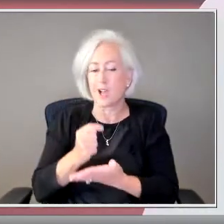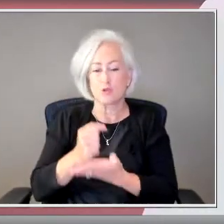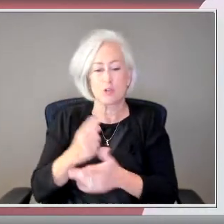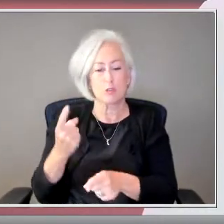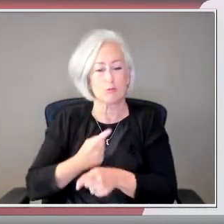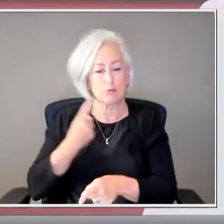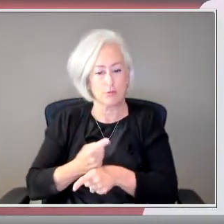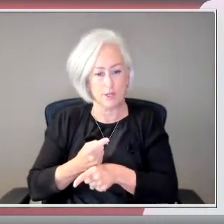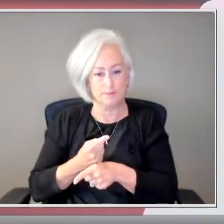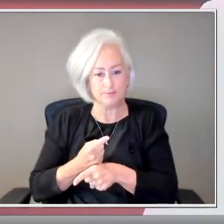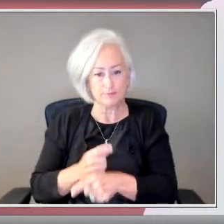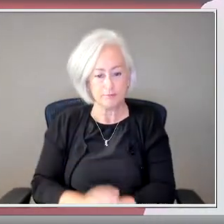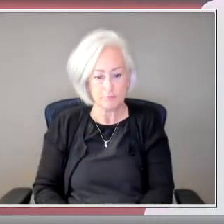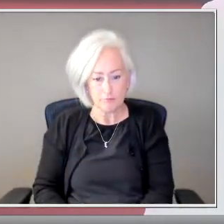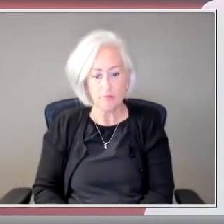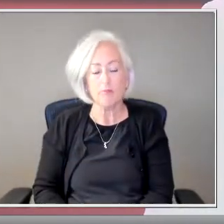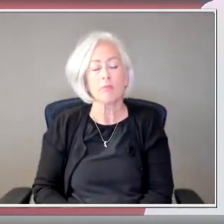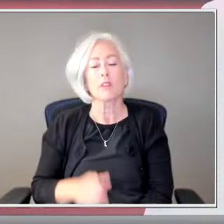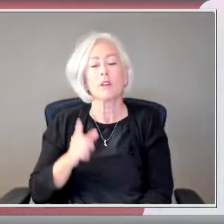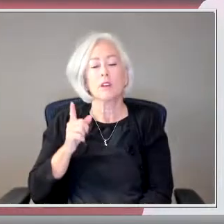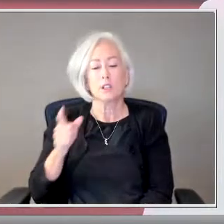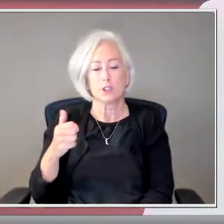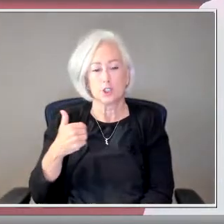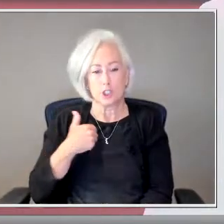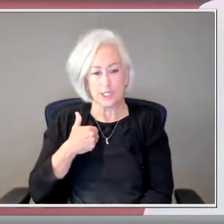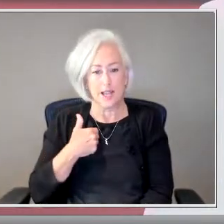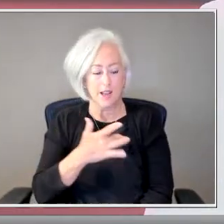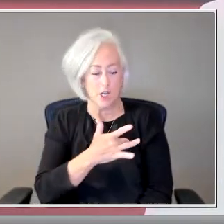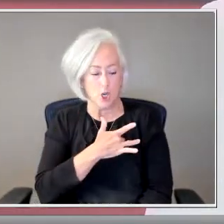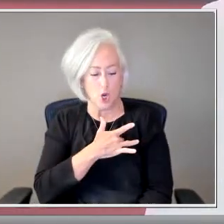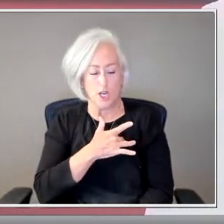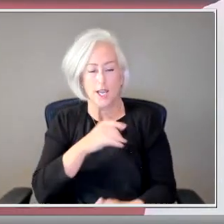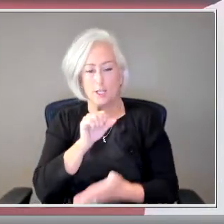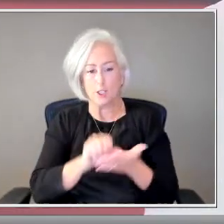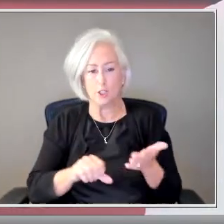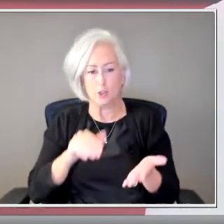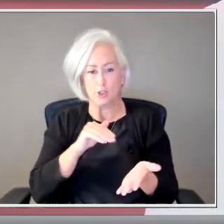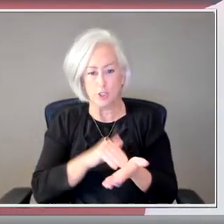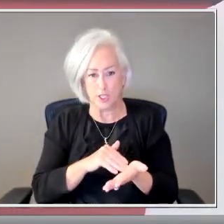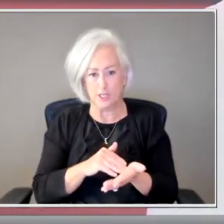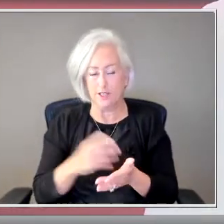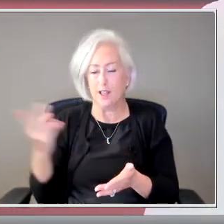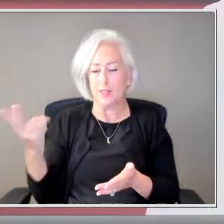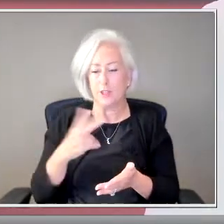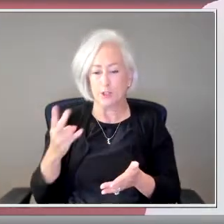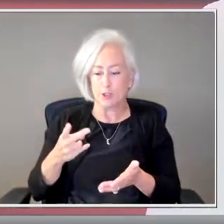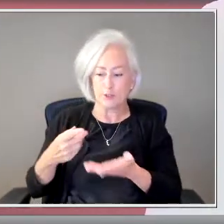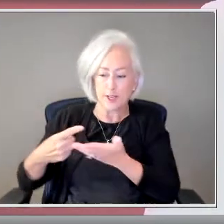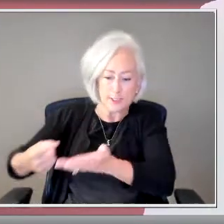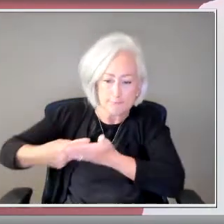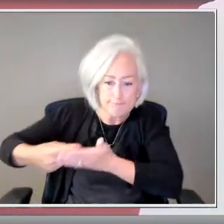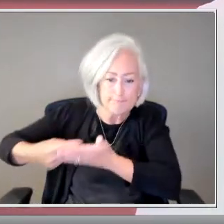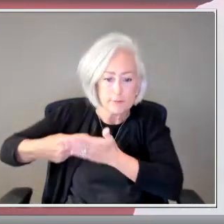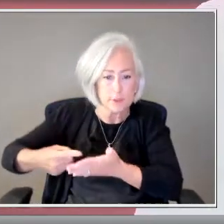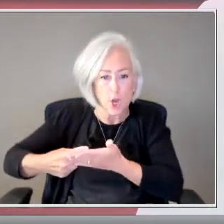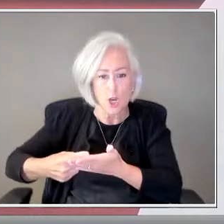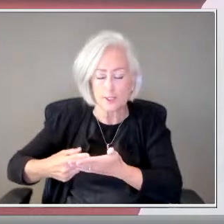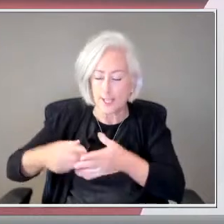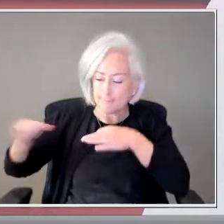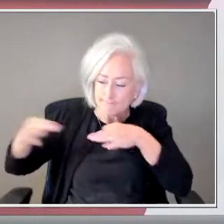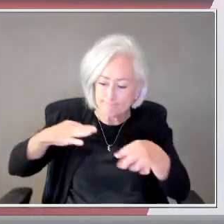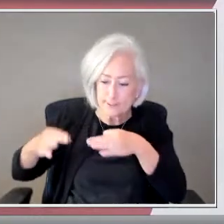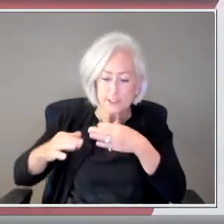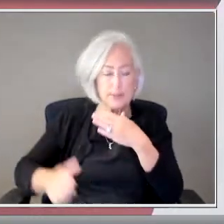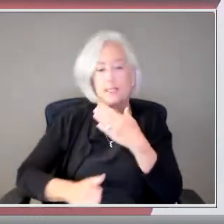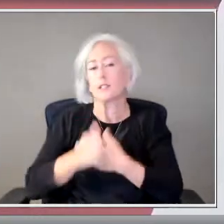she had a cardiac surgeon in her family, so I did a teleconference and I was explaining these risks to the cardiac surgeon, cardiac surgeons take